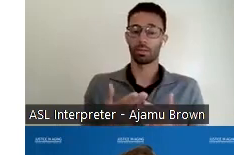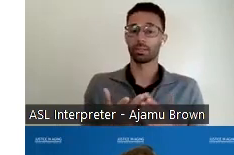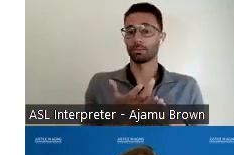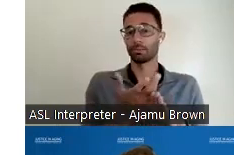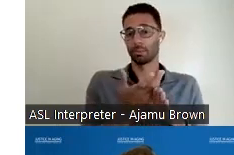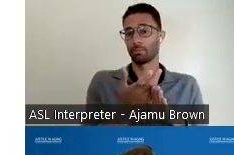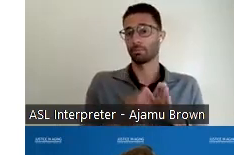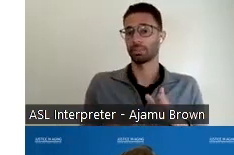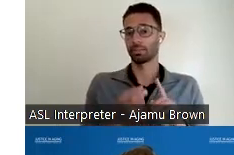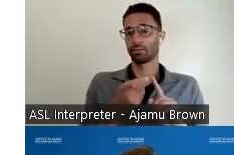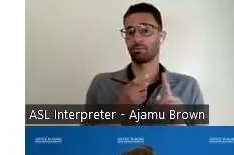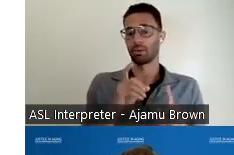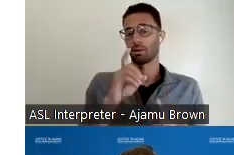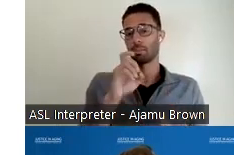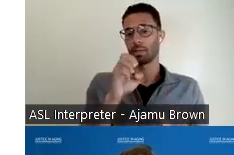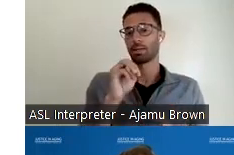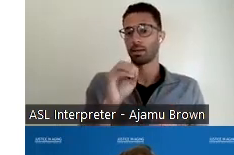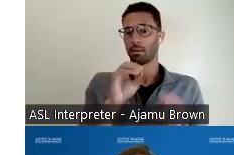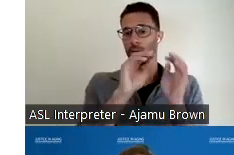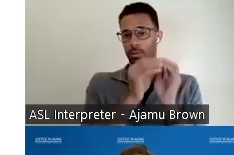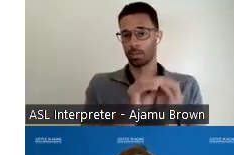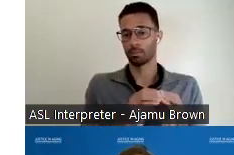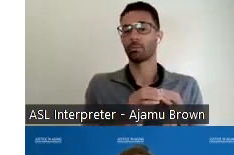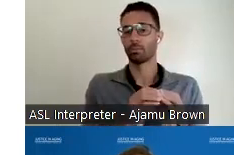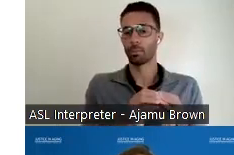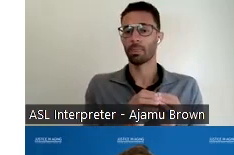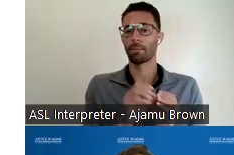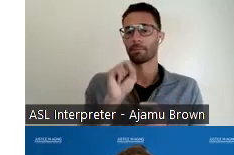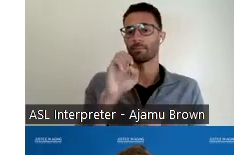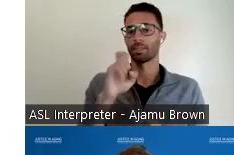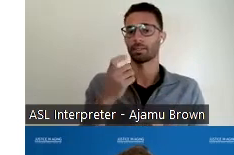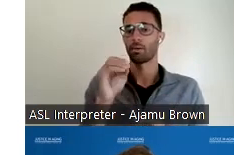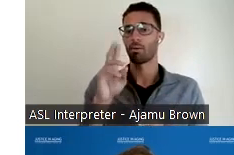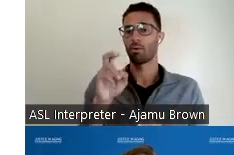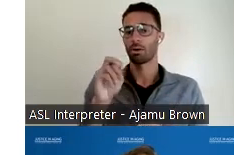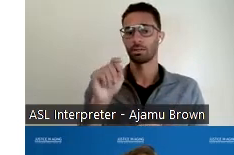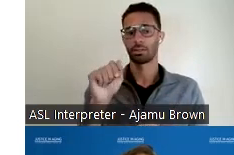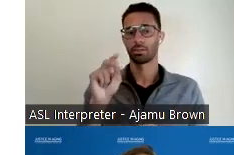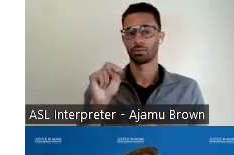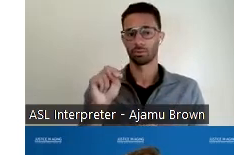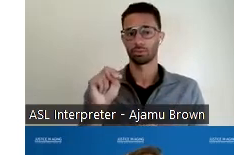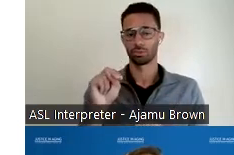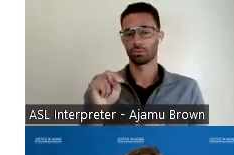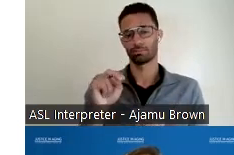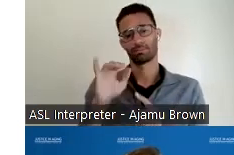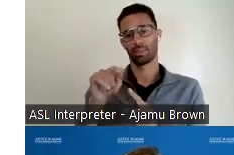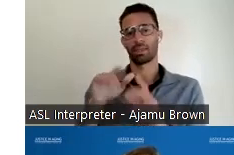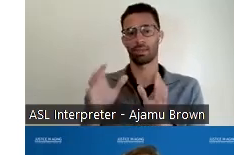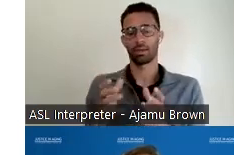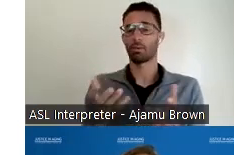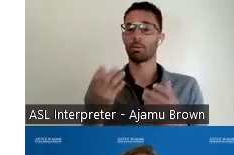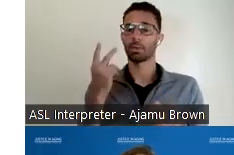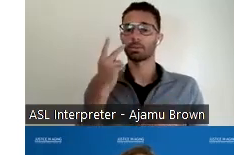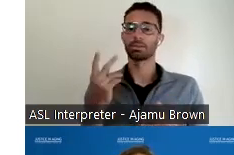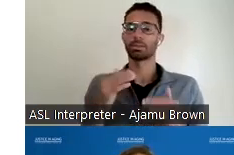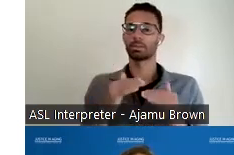the demographic data has been sexual orientation and gender identity as a category. We'd like to see multi-level